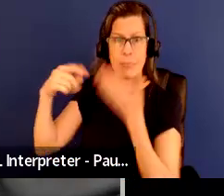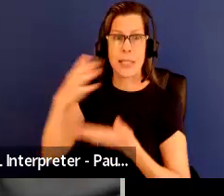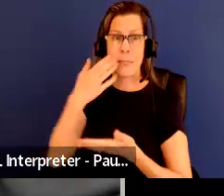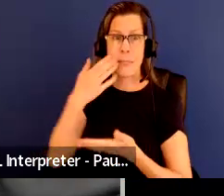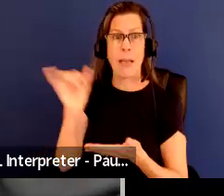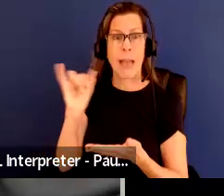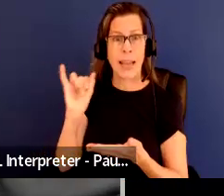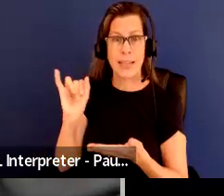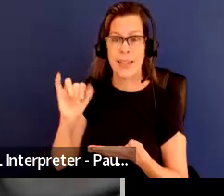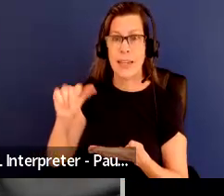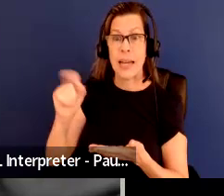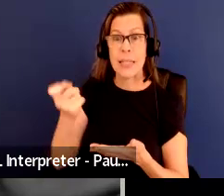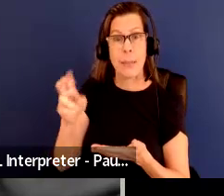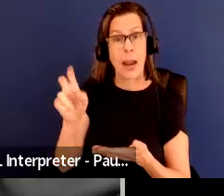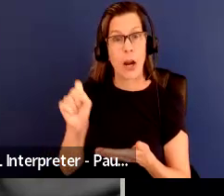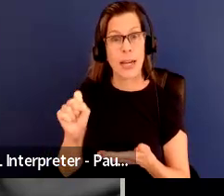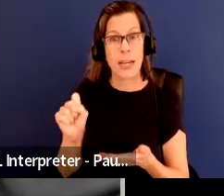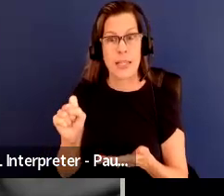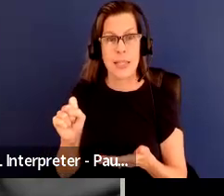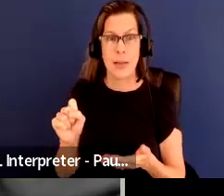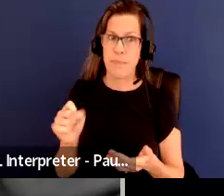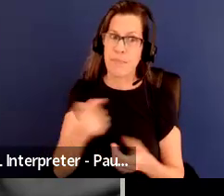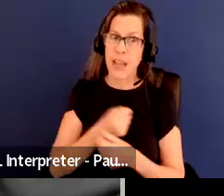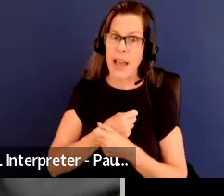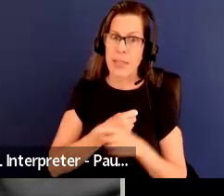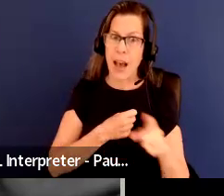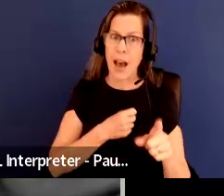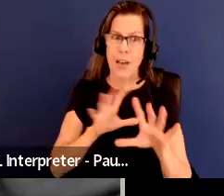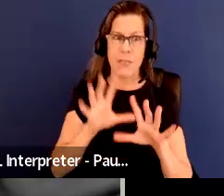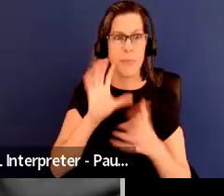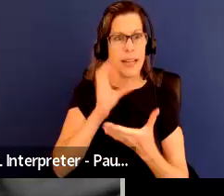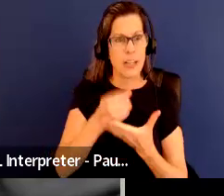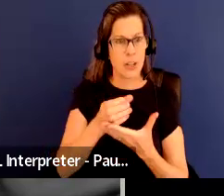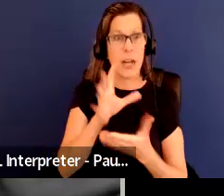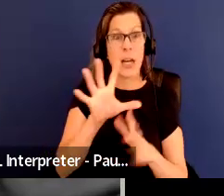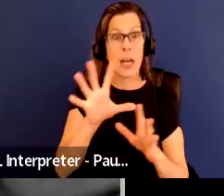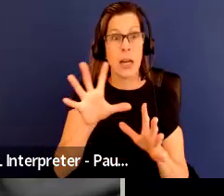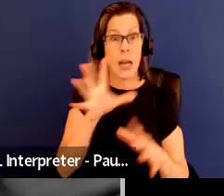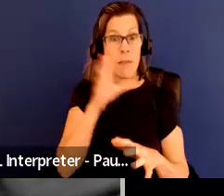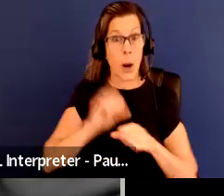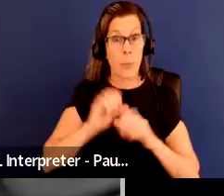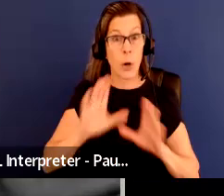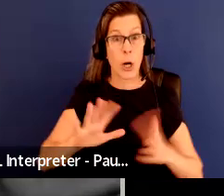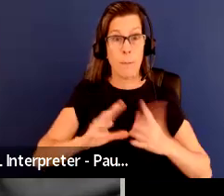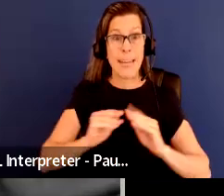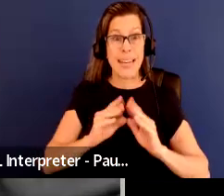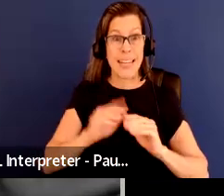these pictures of our families. This is a picture at a farm worker union meeting at the Sunnyside Park.